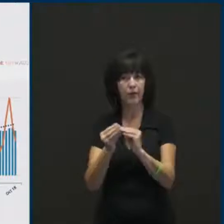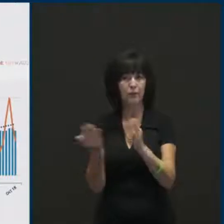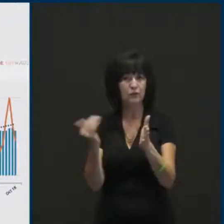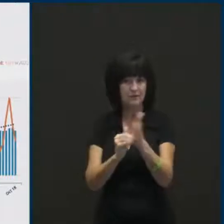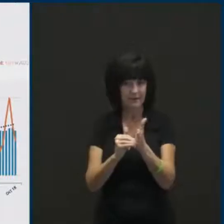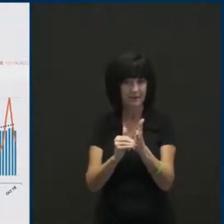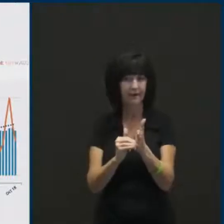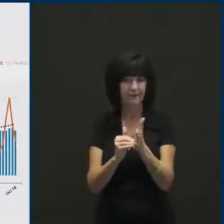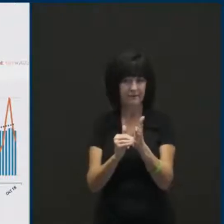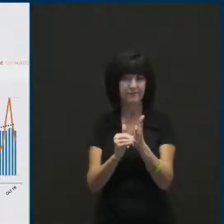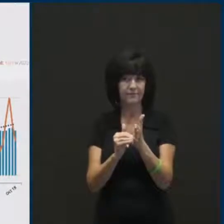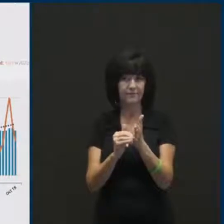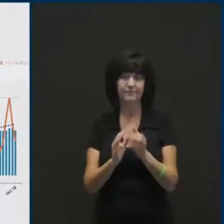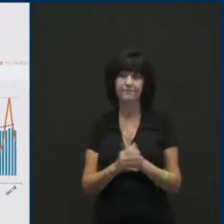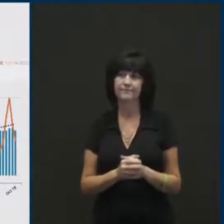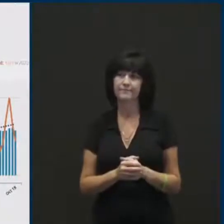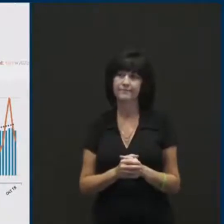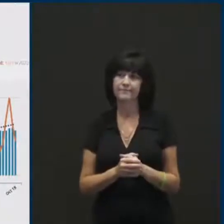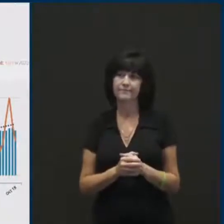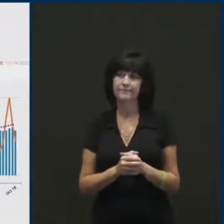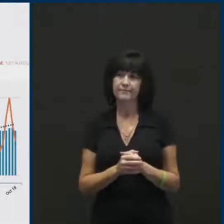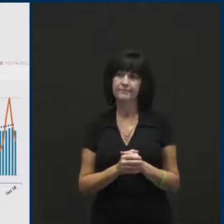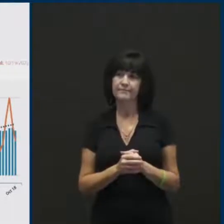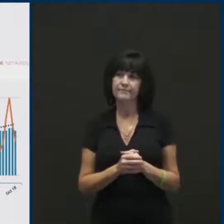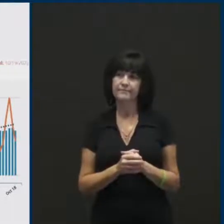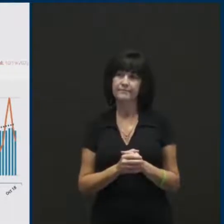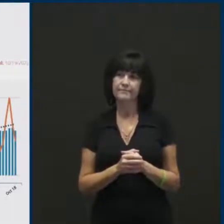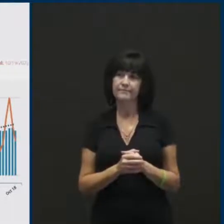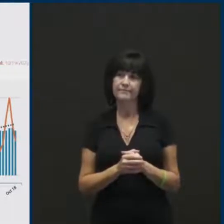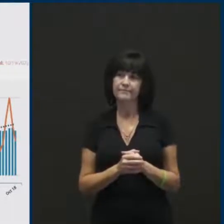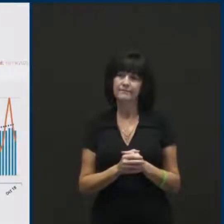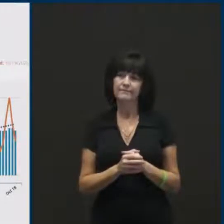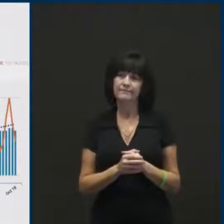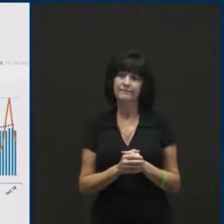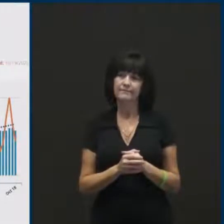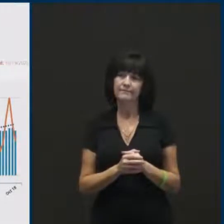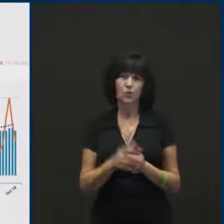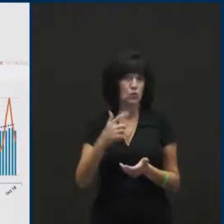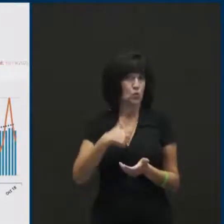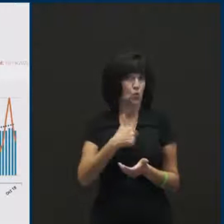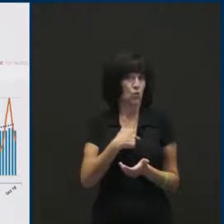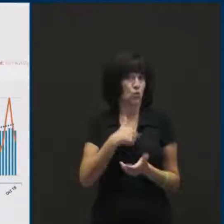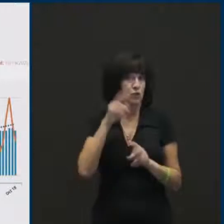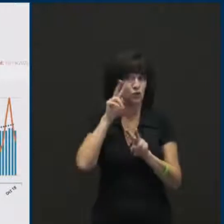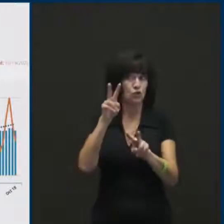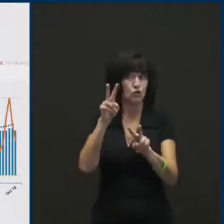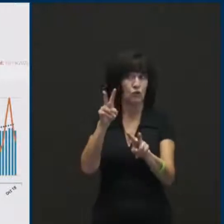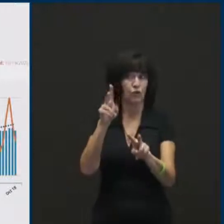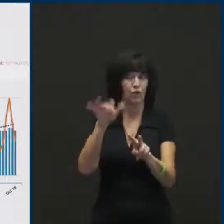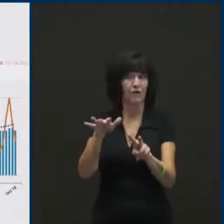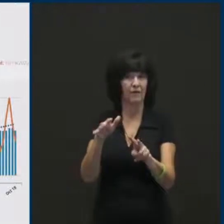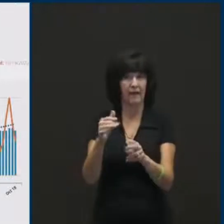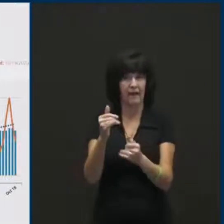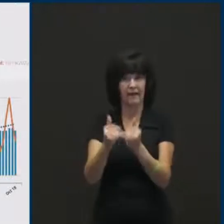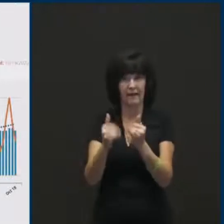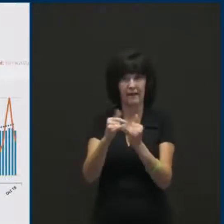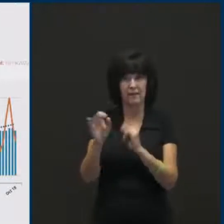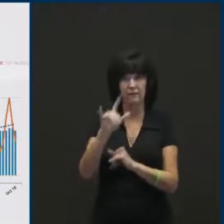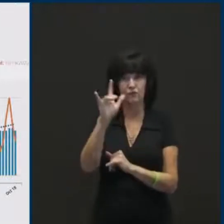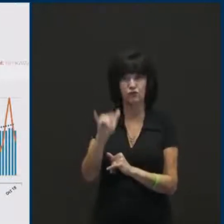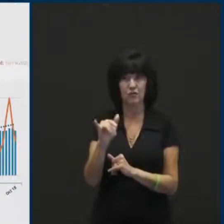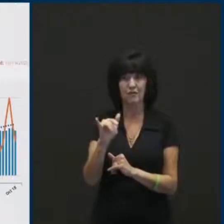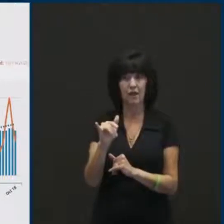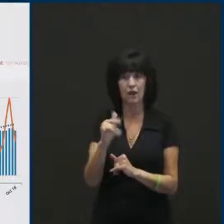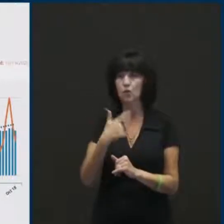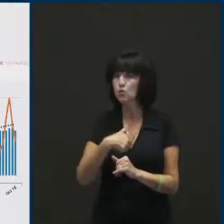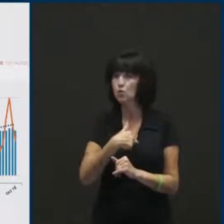were strong there as well, meaning low. We had not been testing people for the